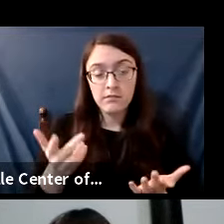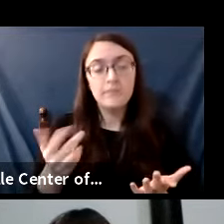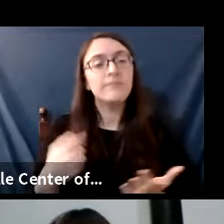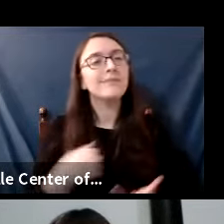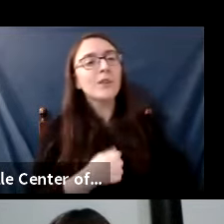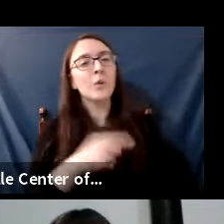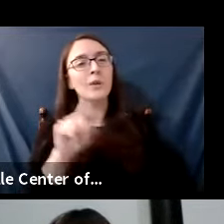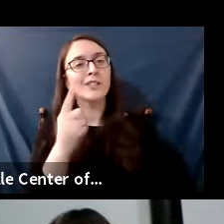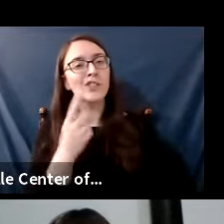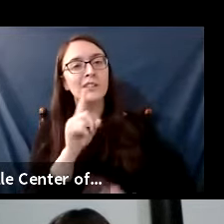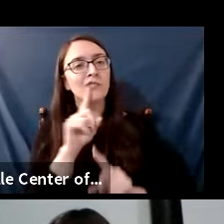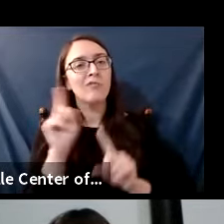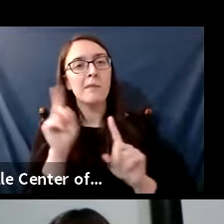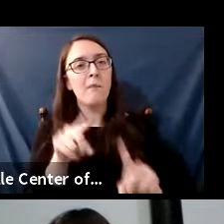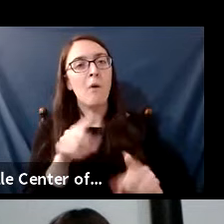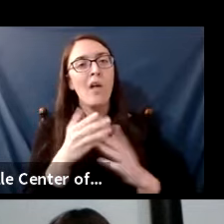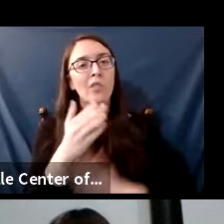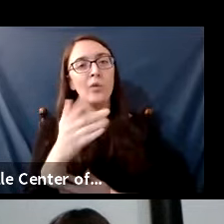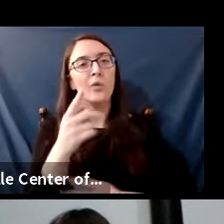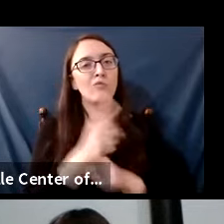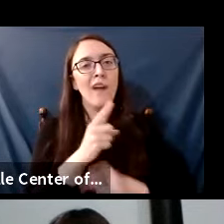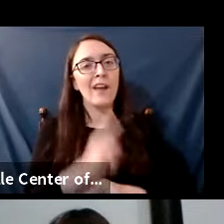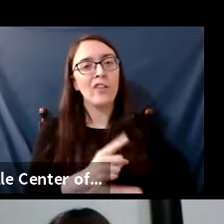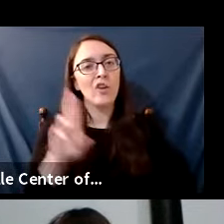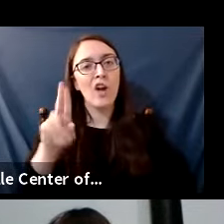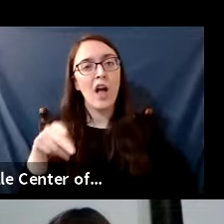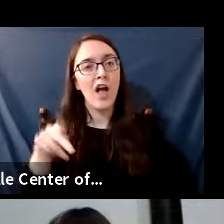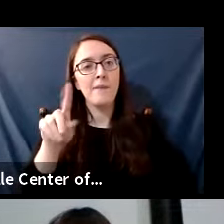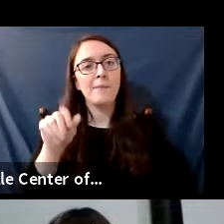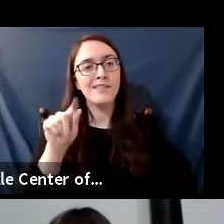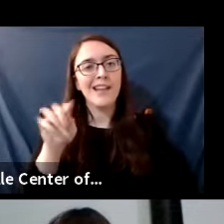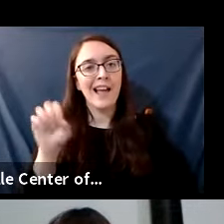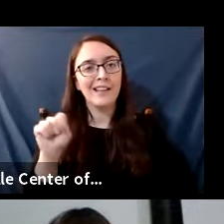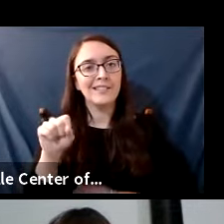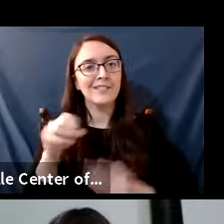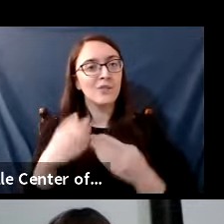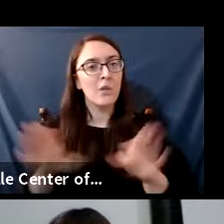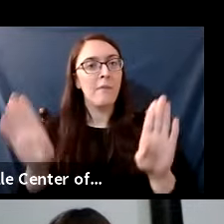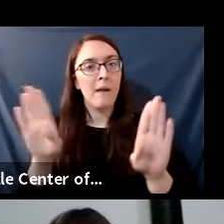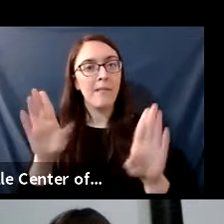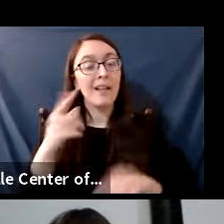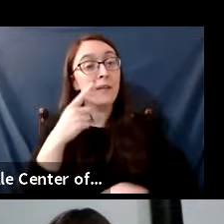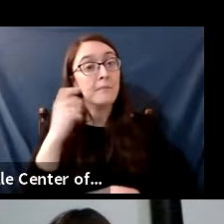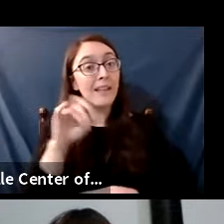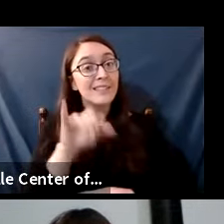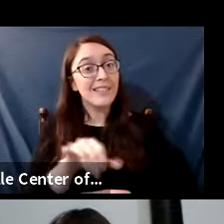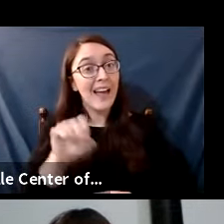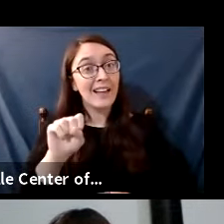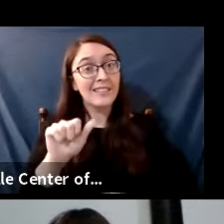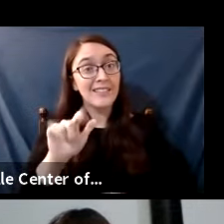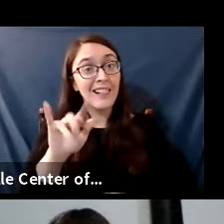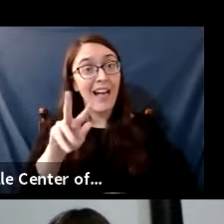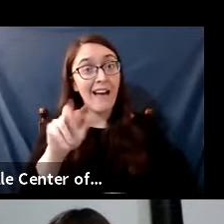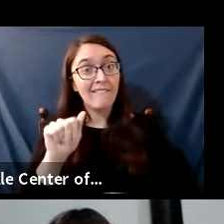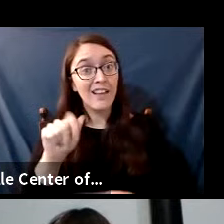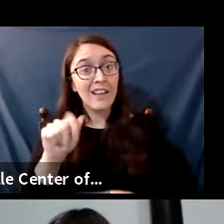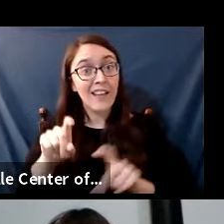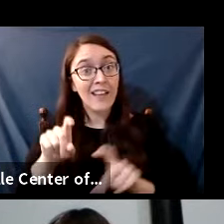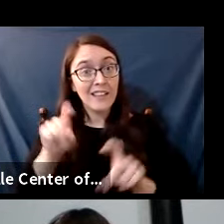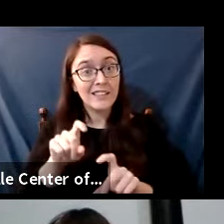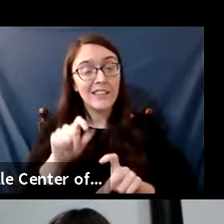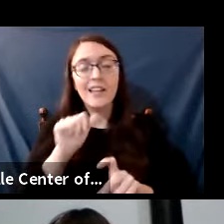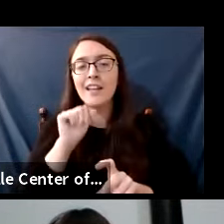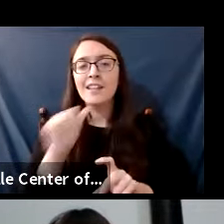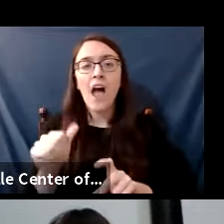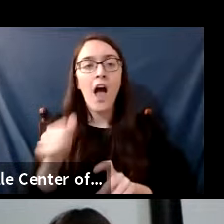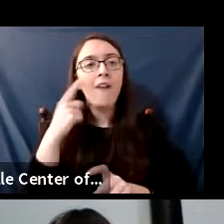through our regular updates that we do to the public here. Because that pooled saliva testing is not being done for